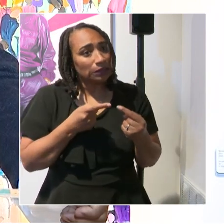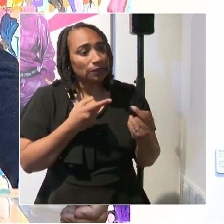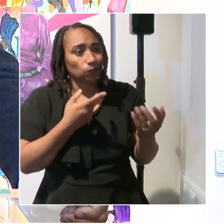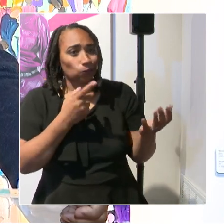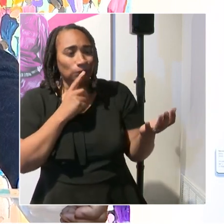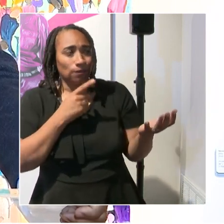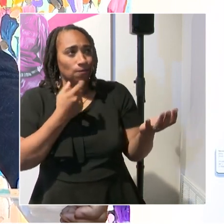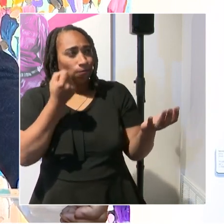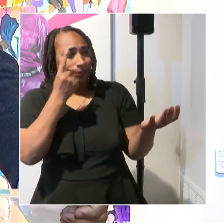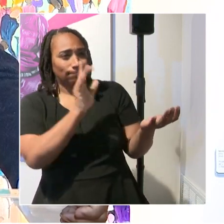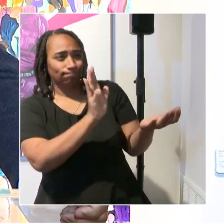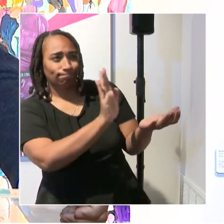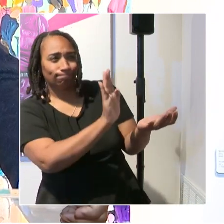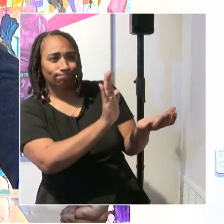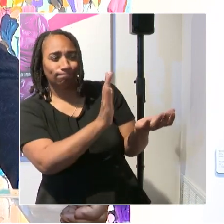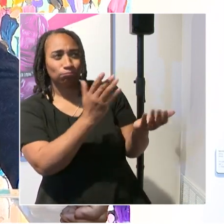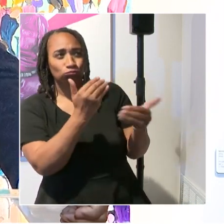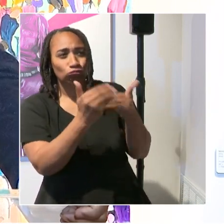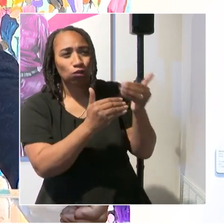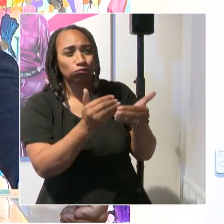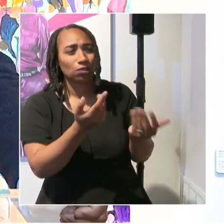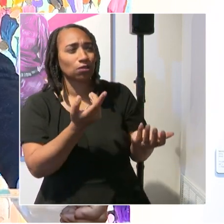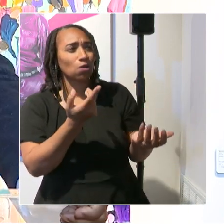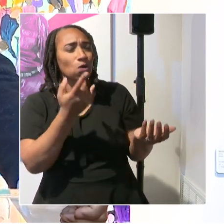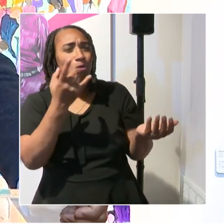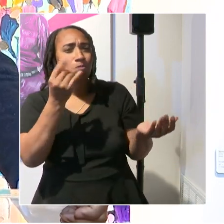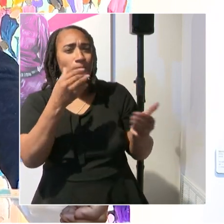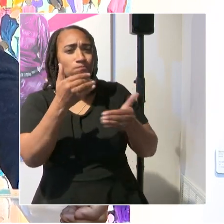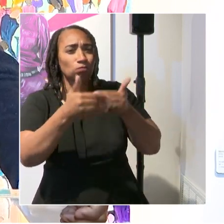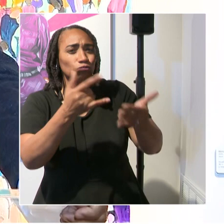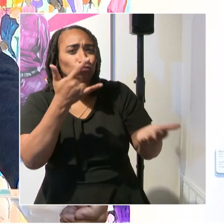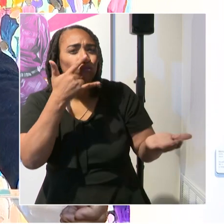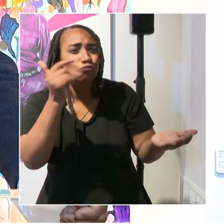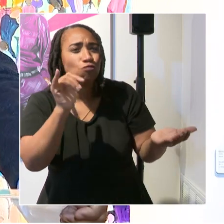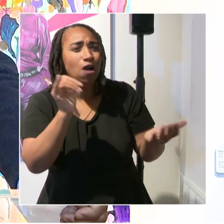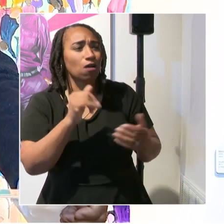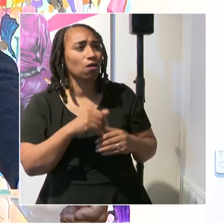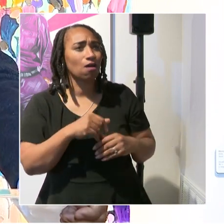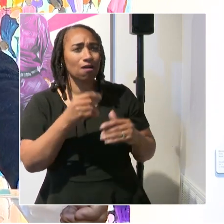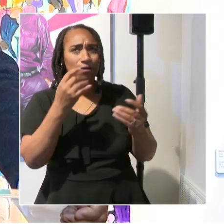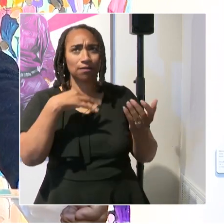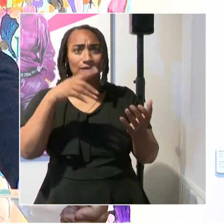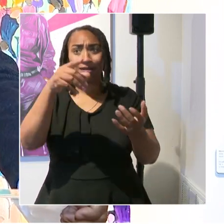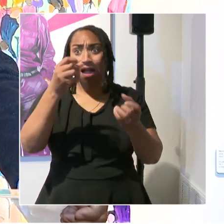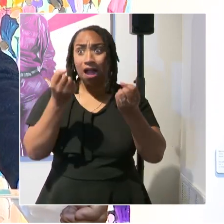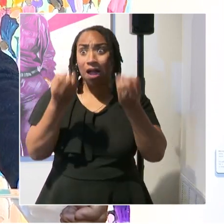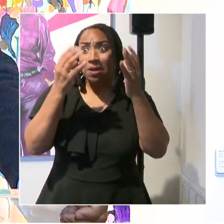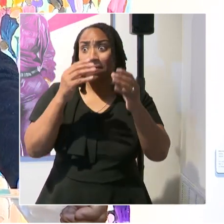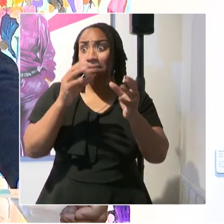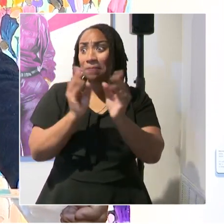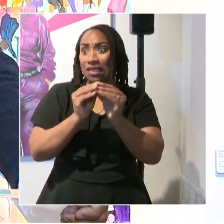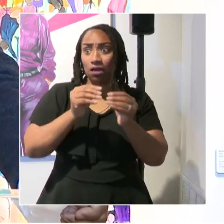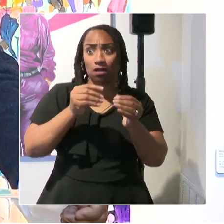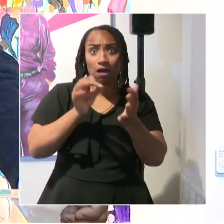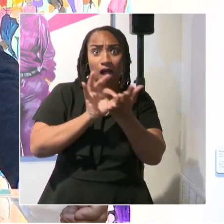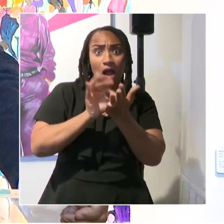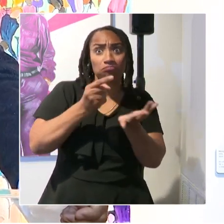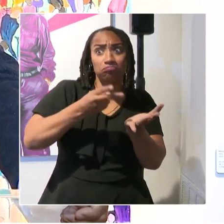not this is going to play out into, or how many meetings subsequent to what happens on Monday there will be, but it is